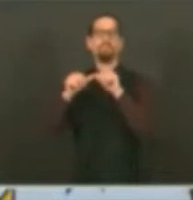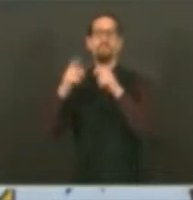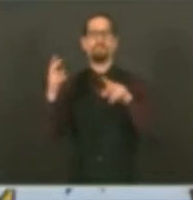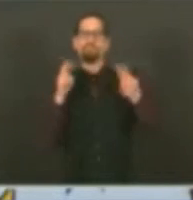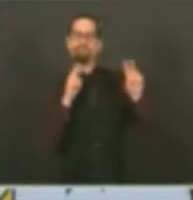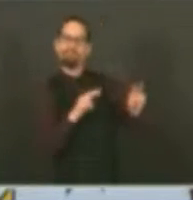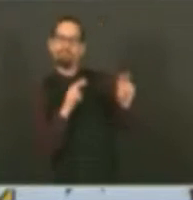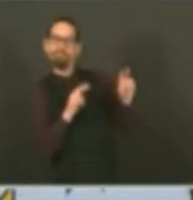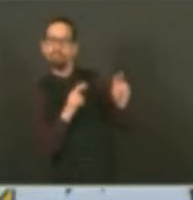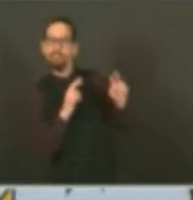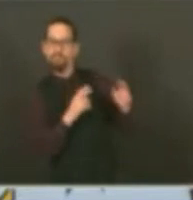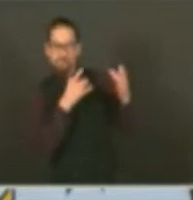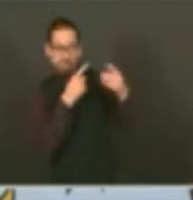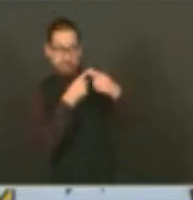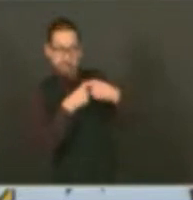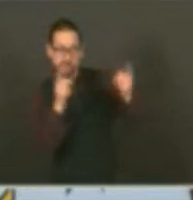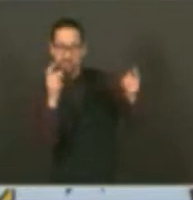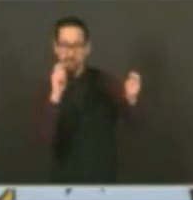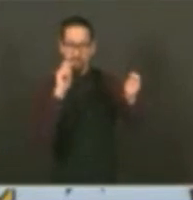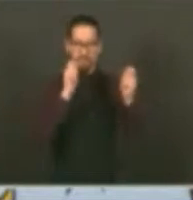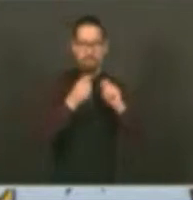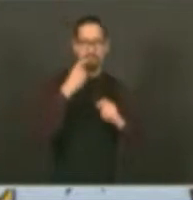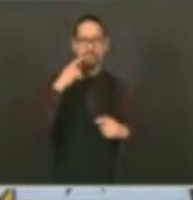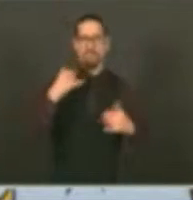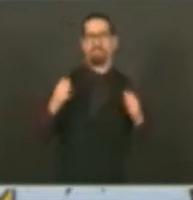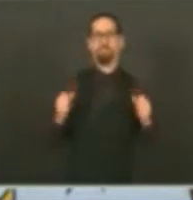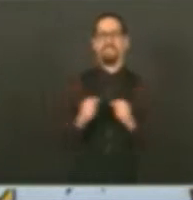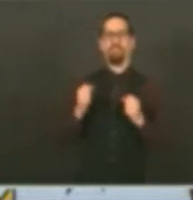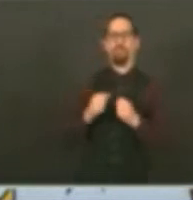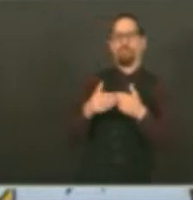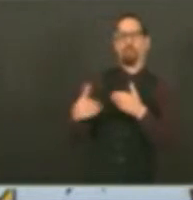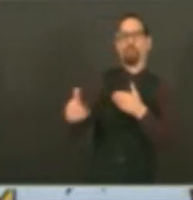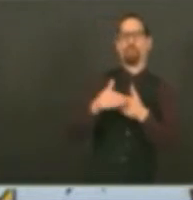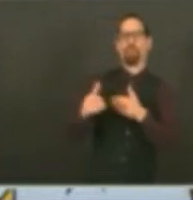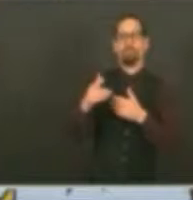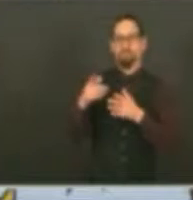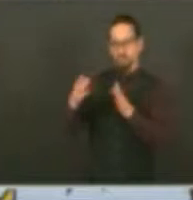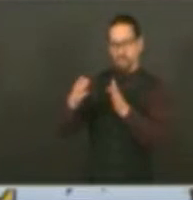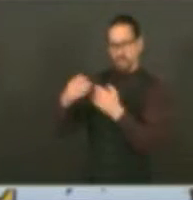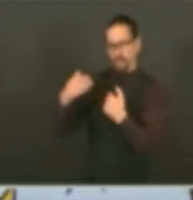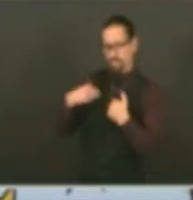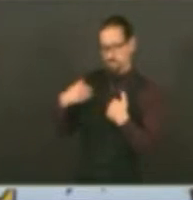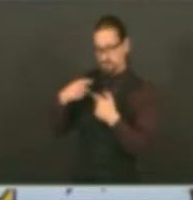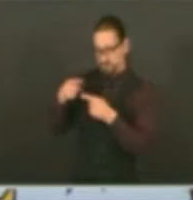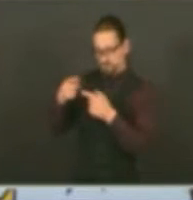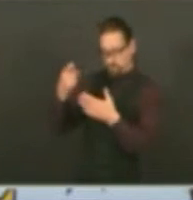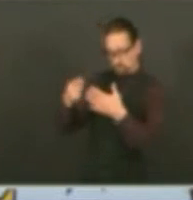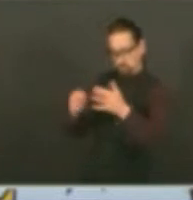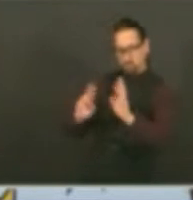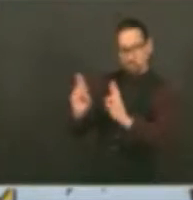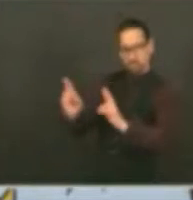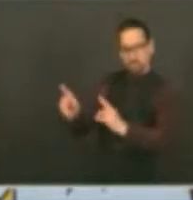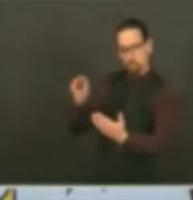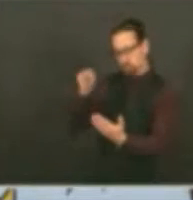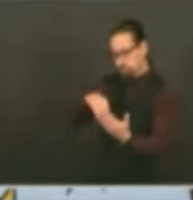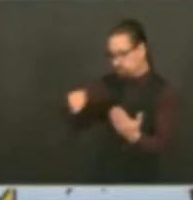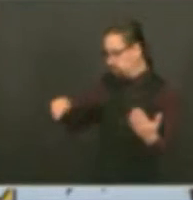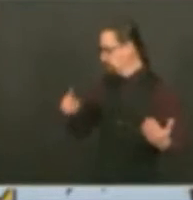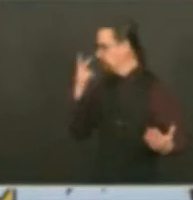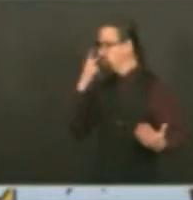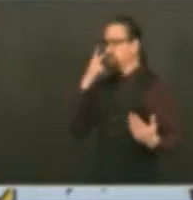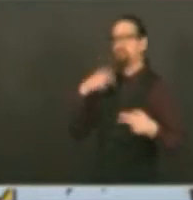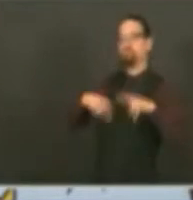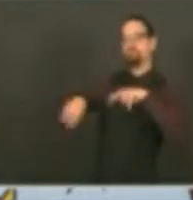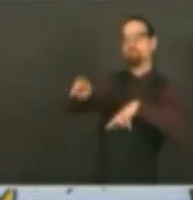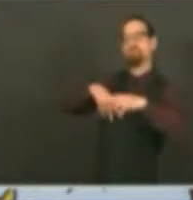plans for the winter season, and we'll support them to do that. They've been fantastic. They have been following the